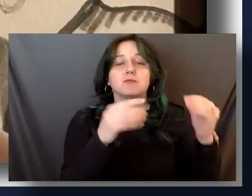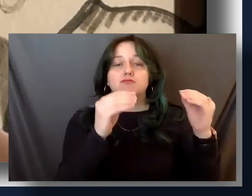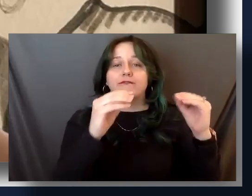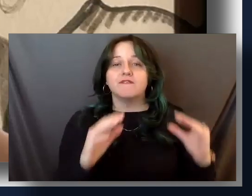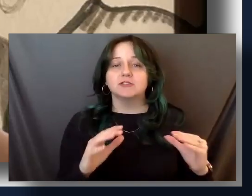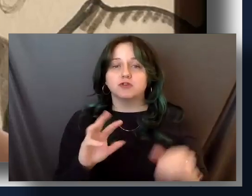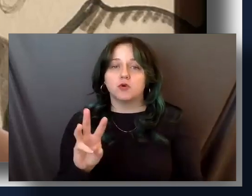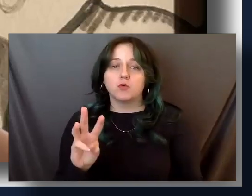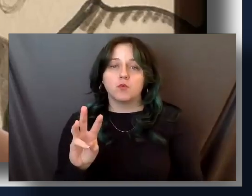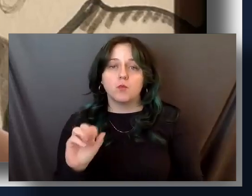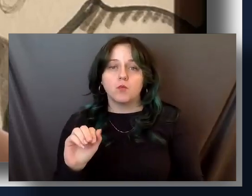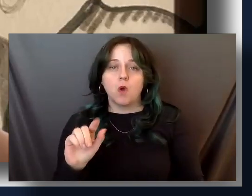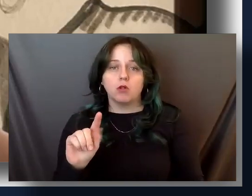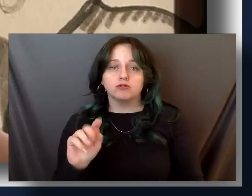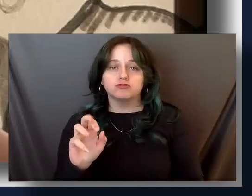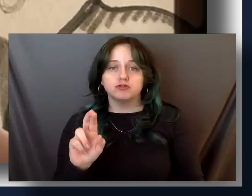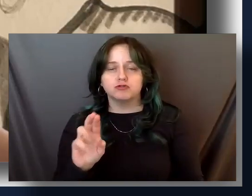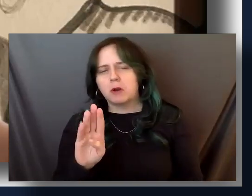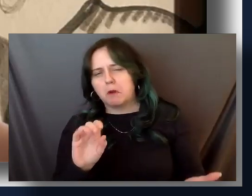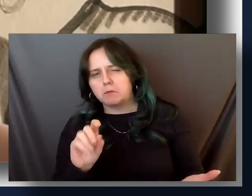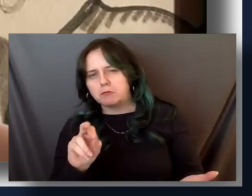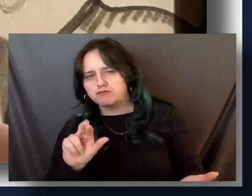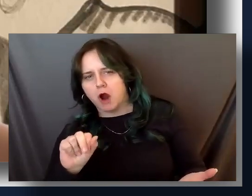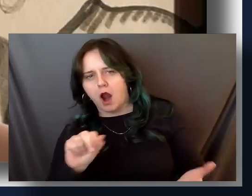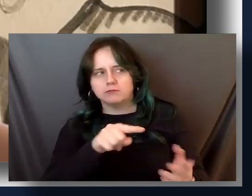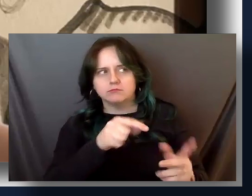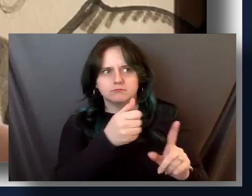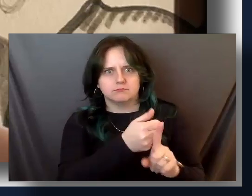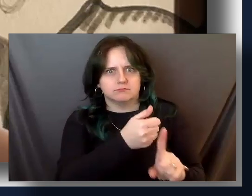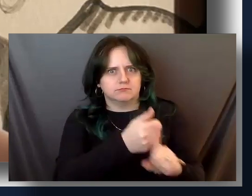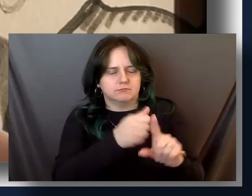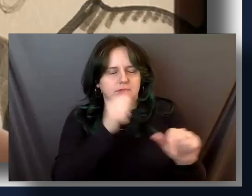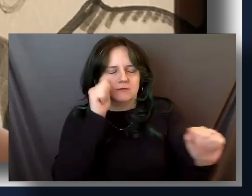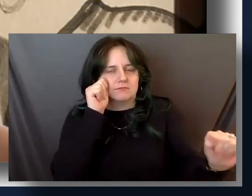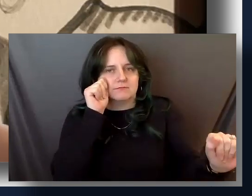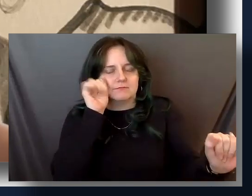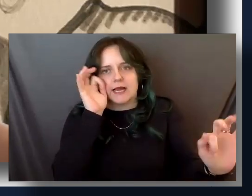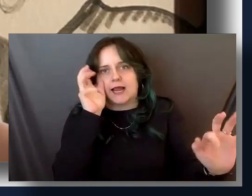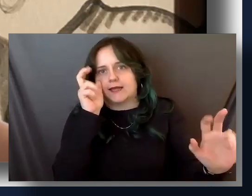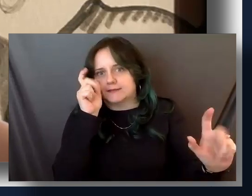Barbara, Professor Walter is really quite amazing.